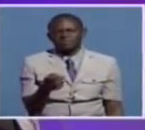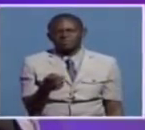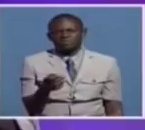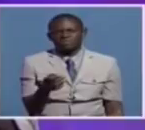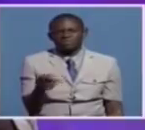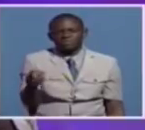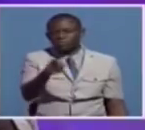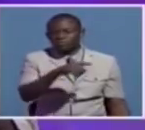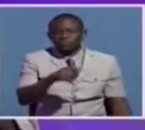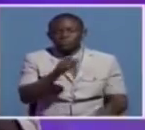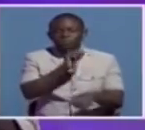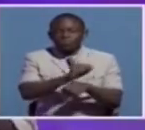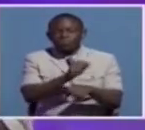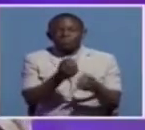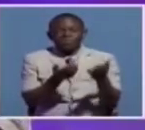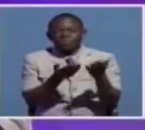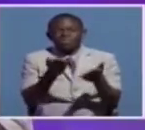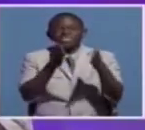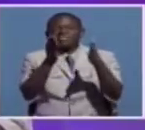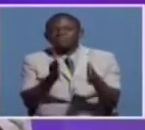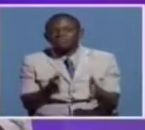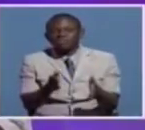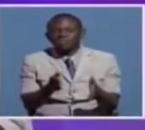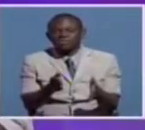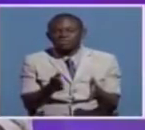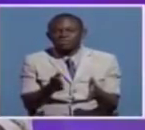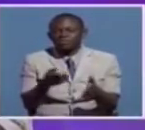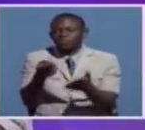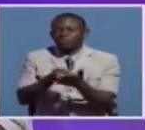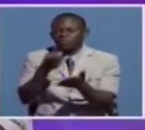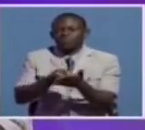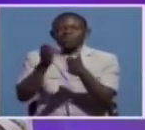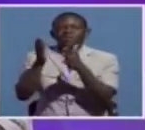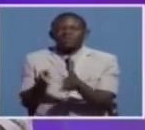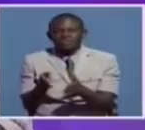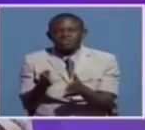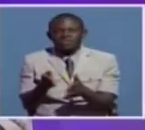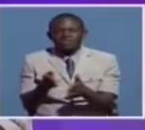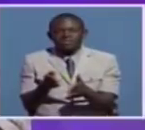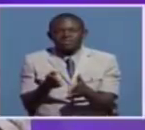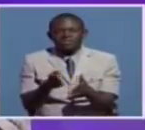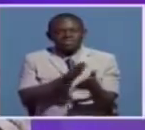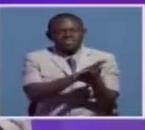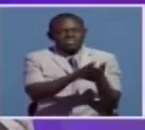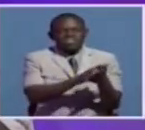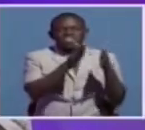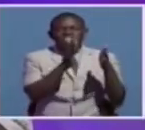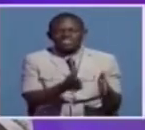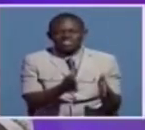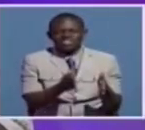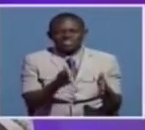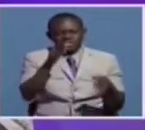were. They were just there, and the housekeeper, because there was a white lady who was the housekeeper. I forget her name. It might come to